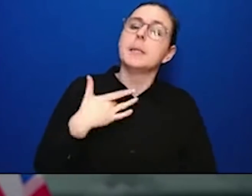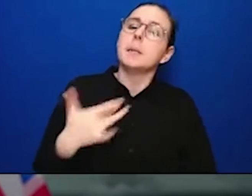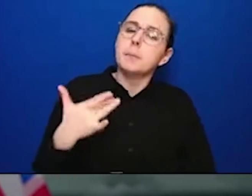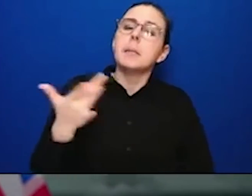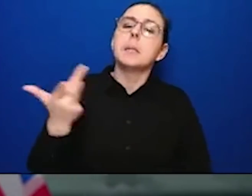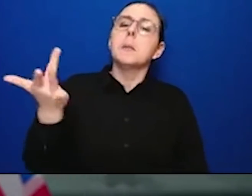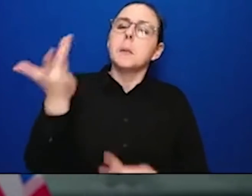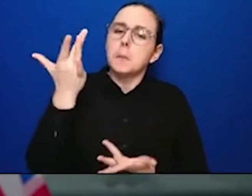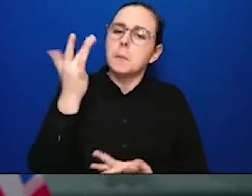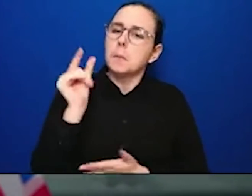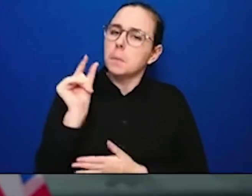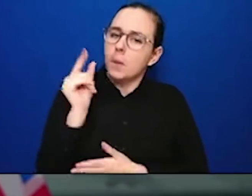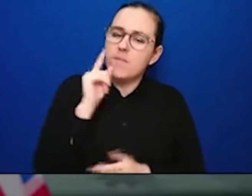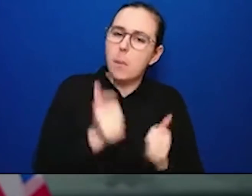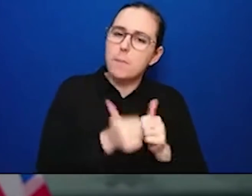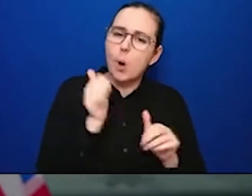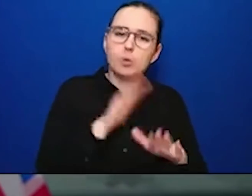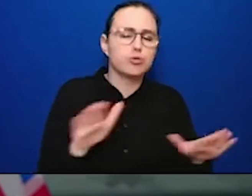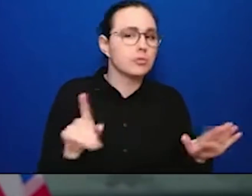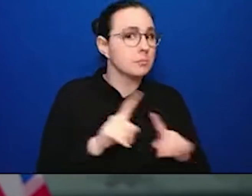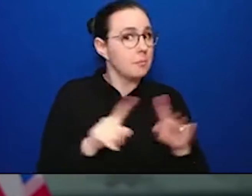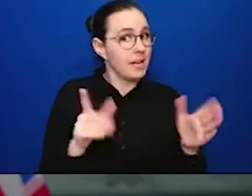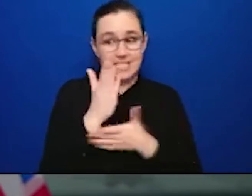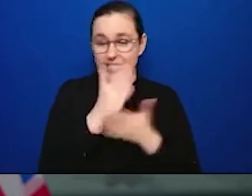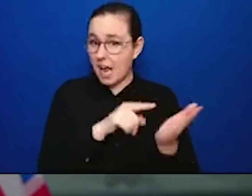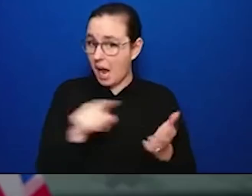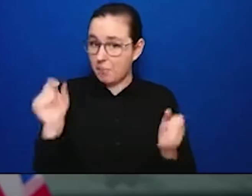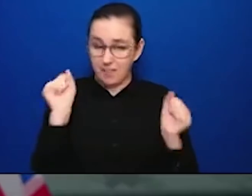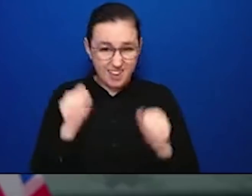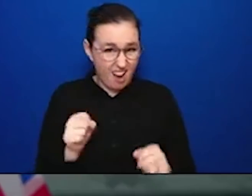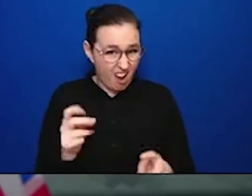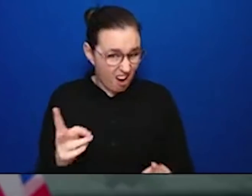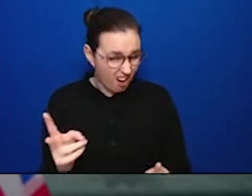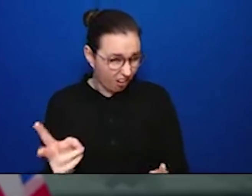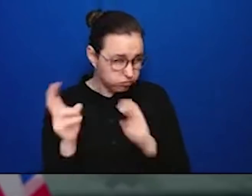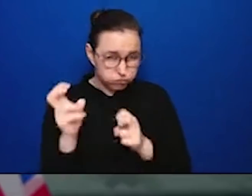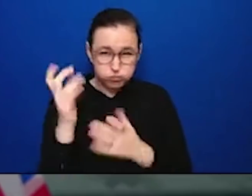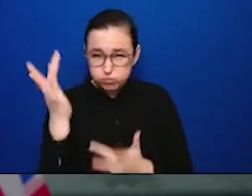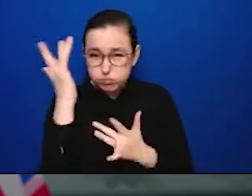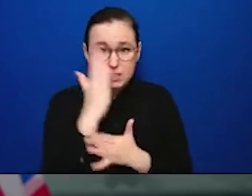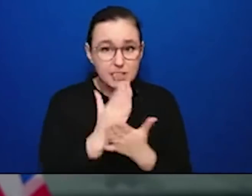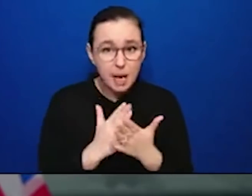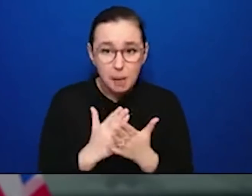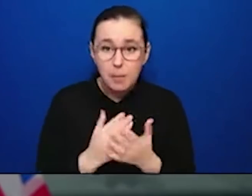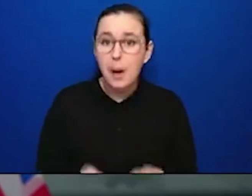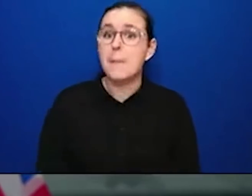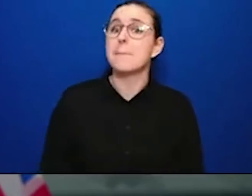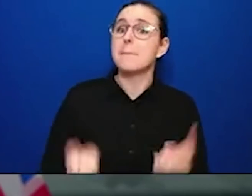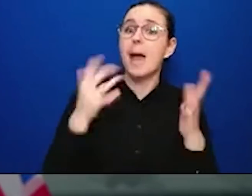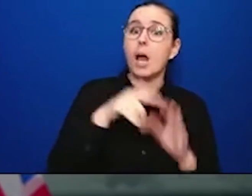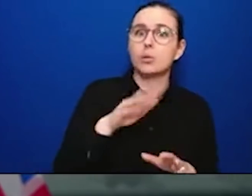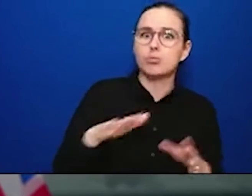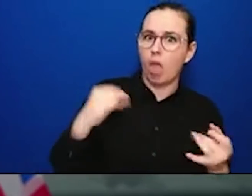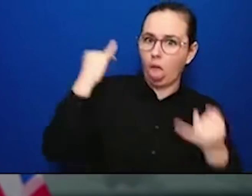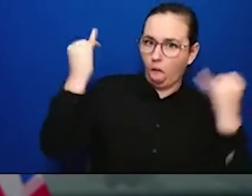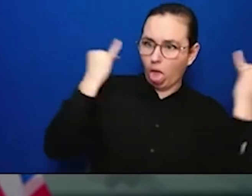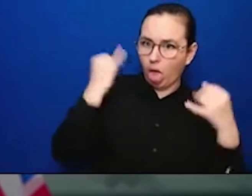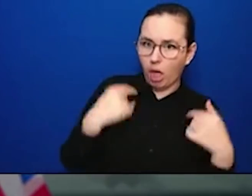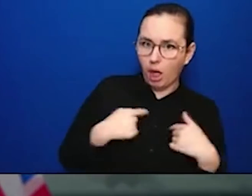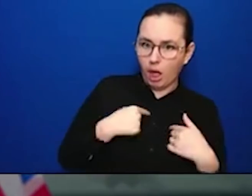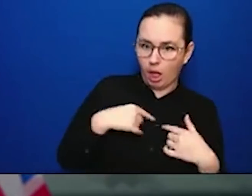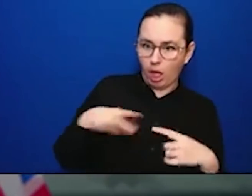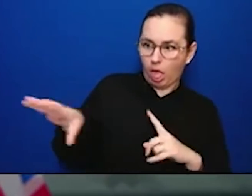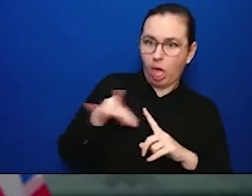of anxiety that I hear from young people in my life that they're afraid that they're going to get sick and bring it home, or that they're going to pass it on to